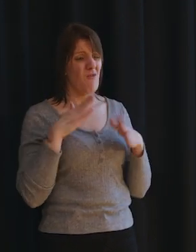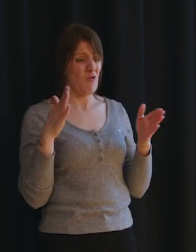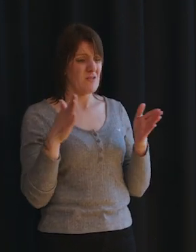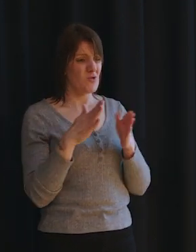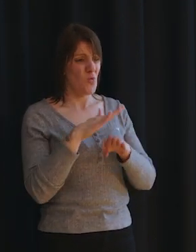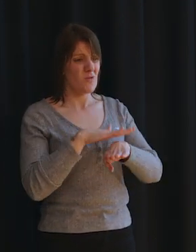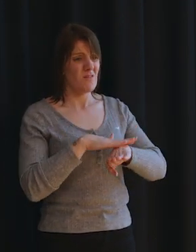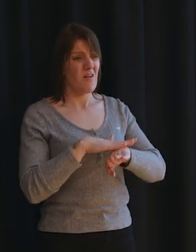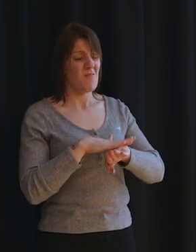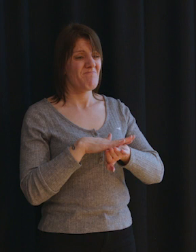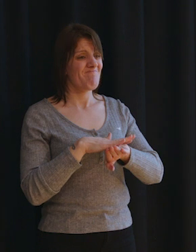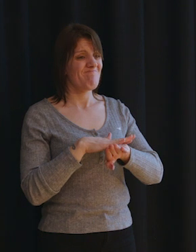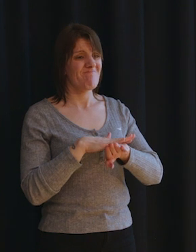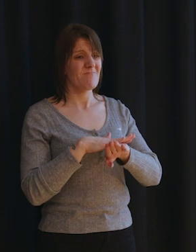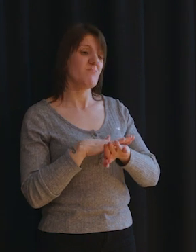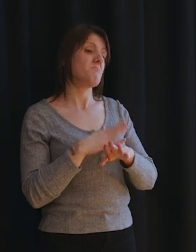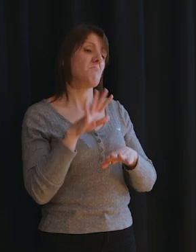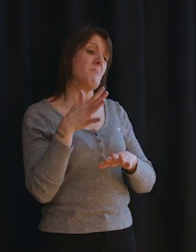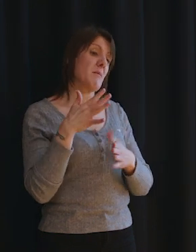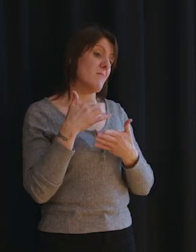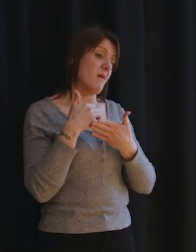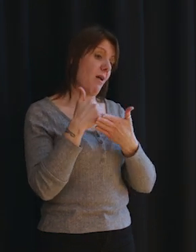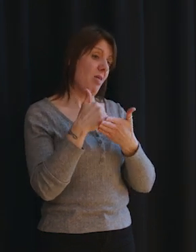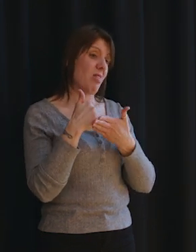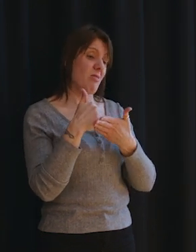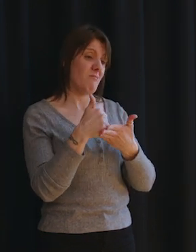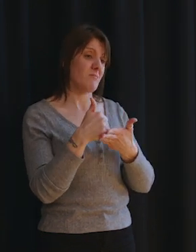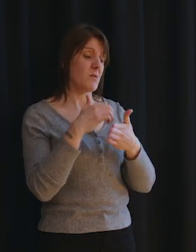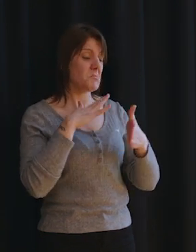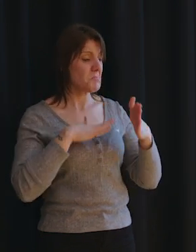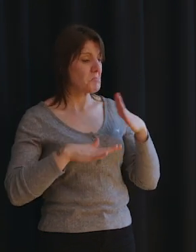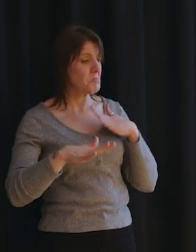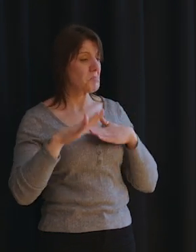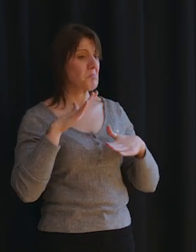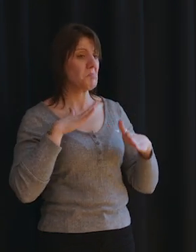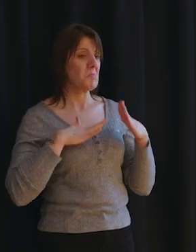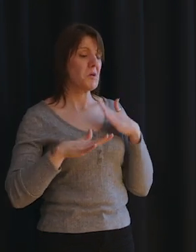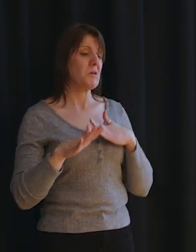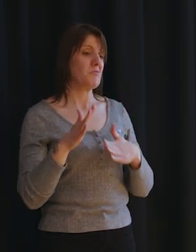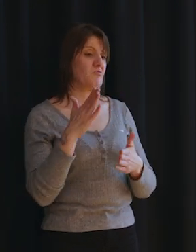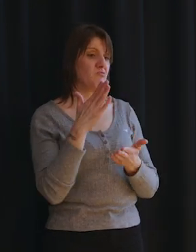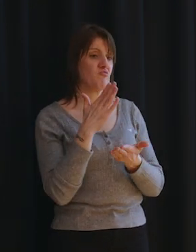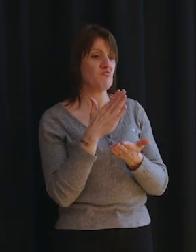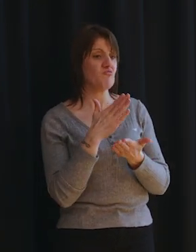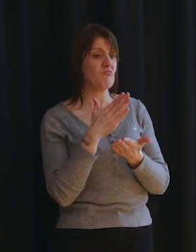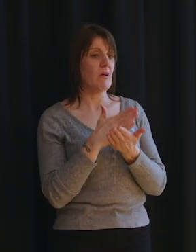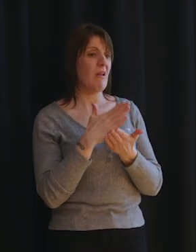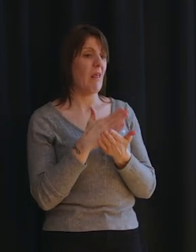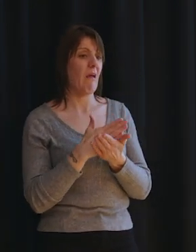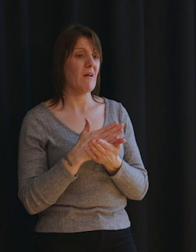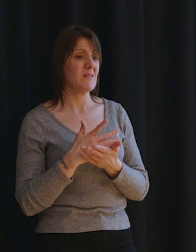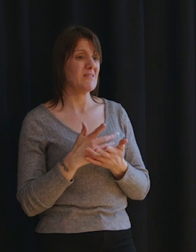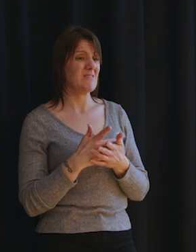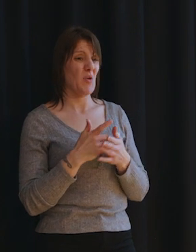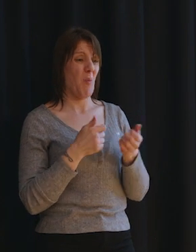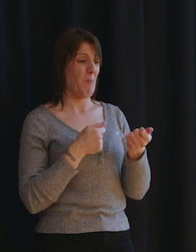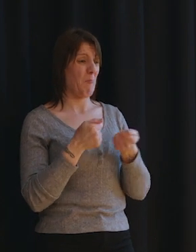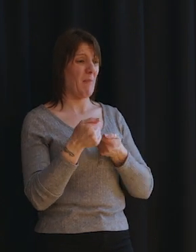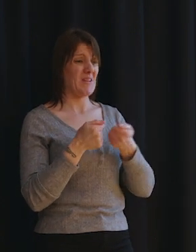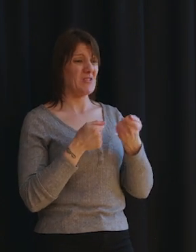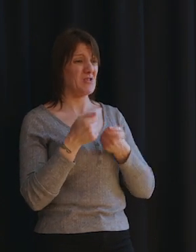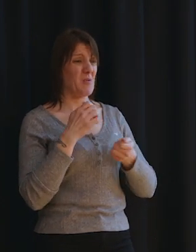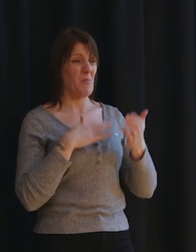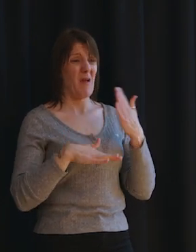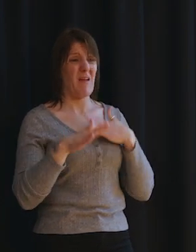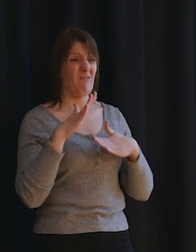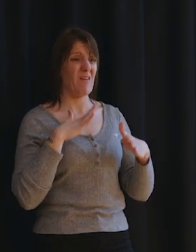of time, it might help people. But actually, it's not kind of managing kind of behaviour